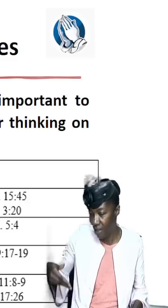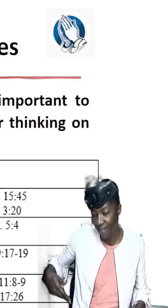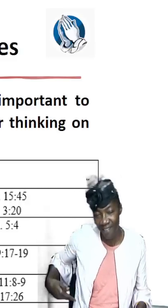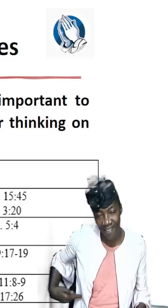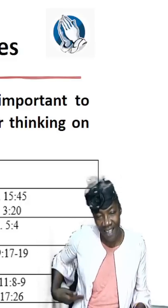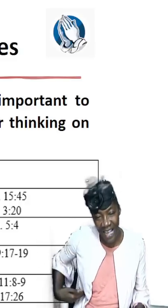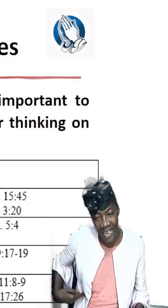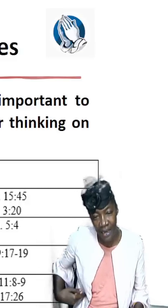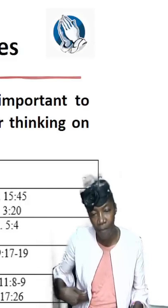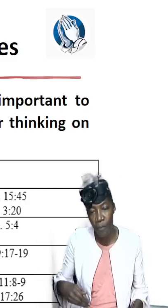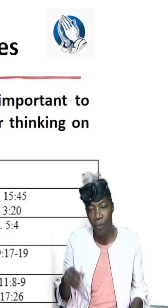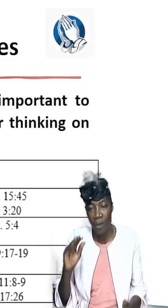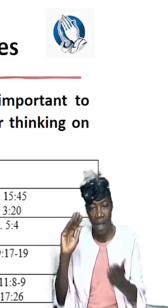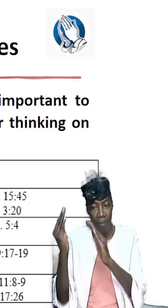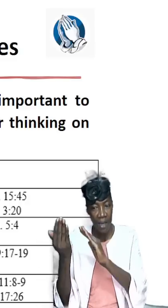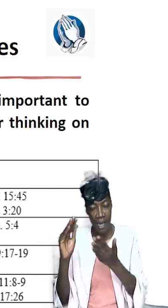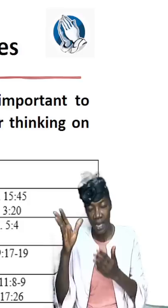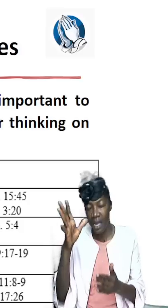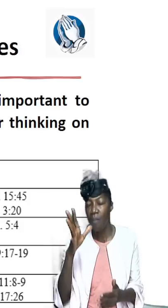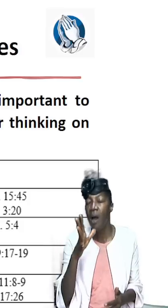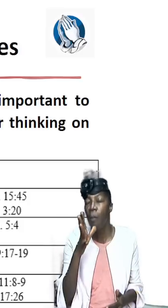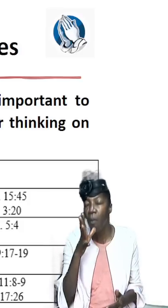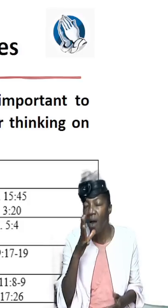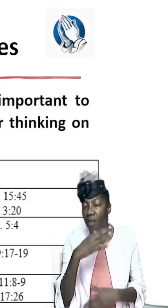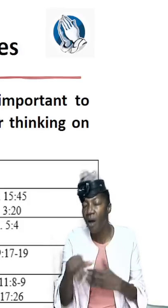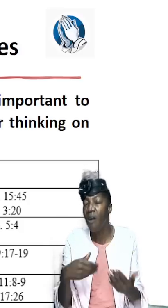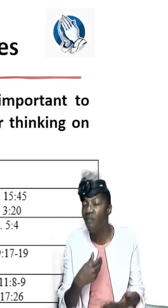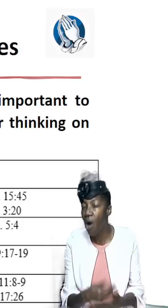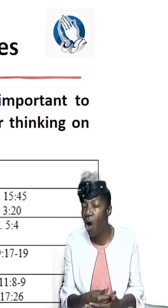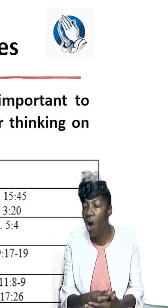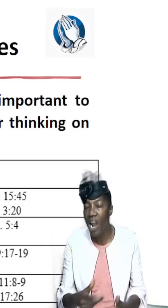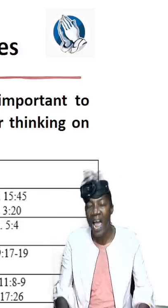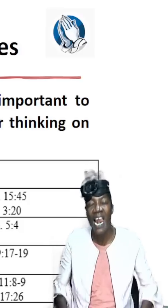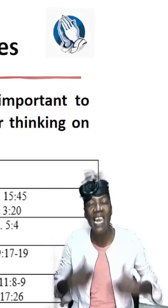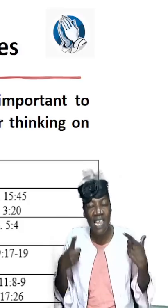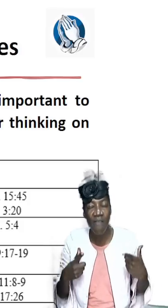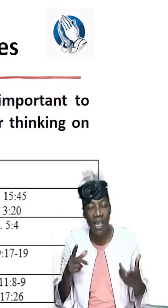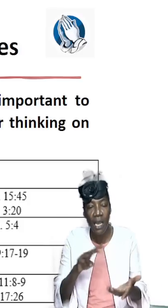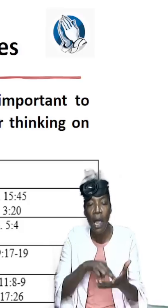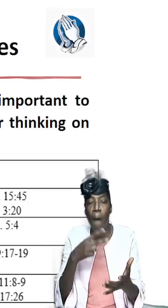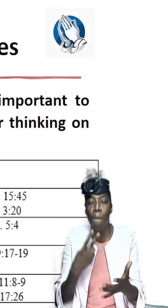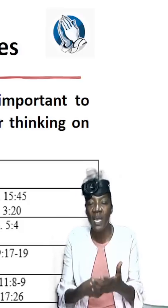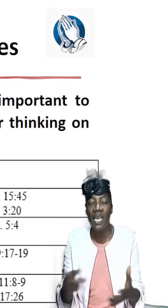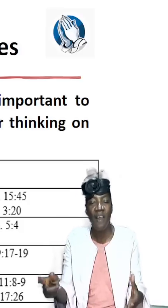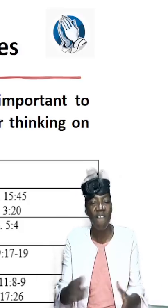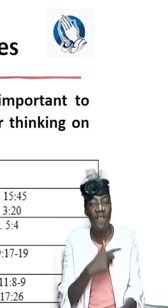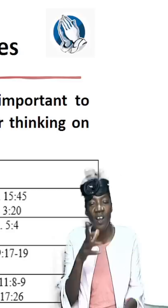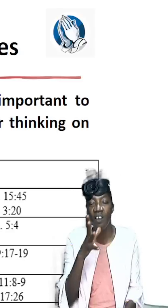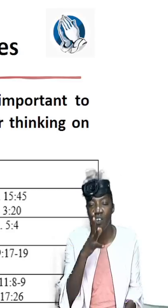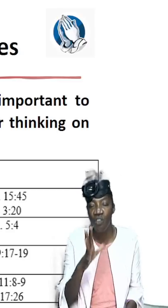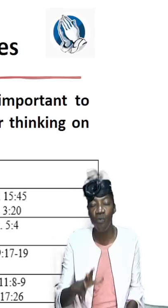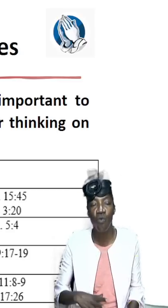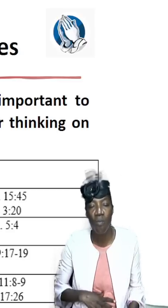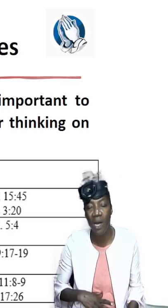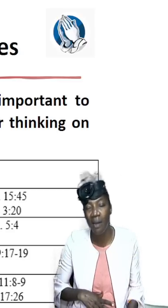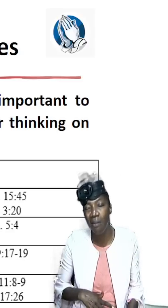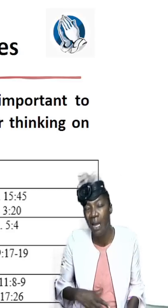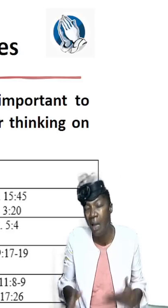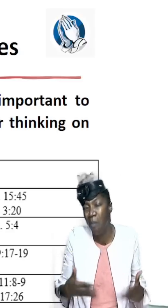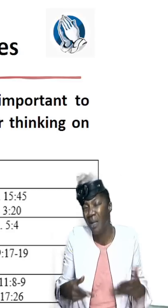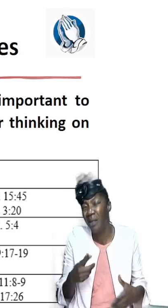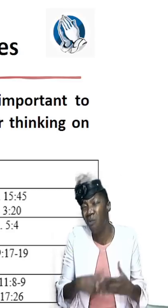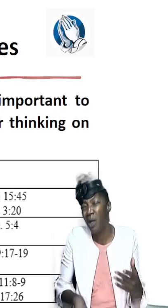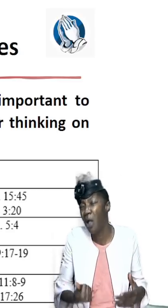all living means that she was the first woman. So irrespective of what anybody has to